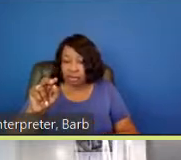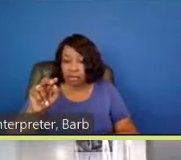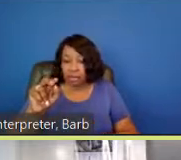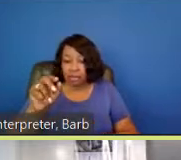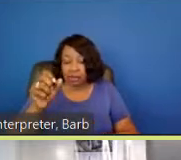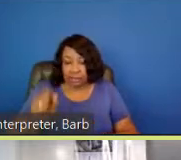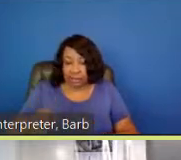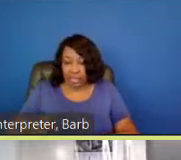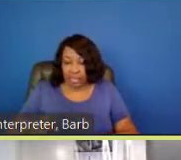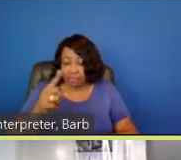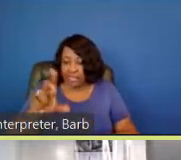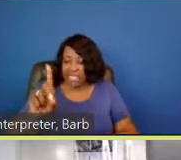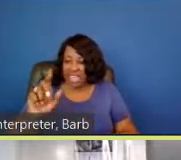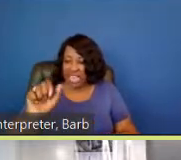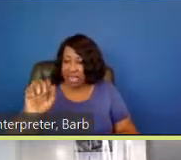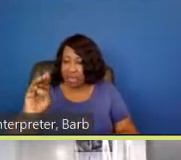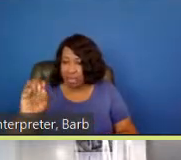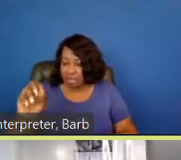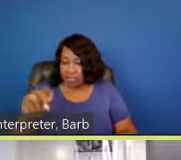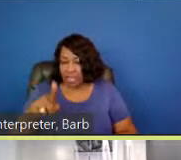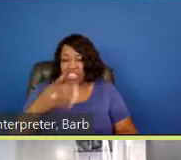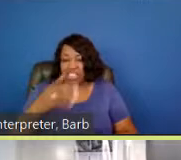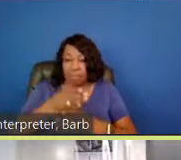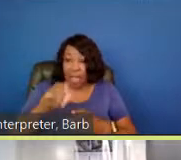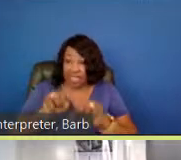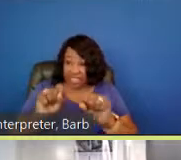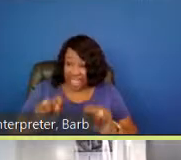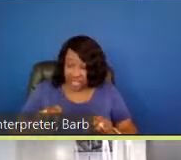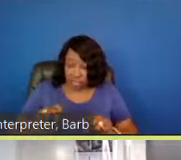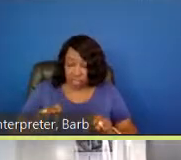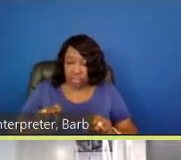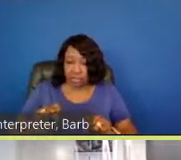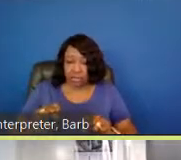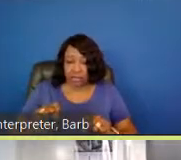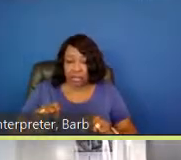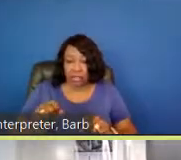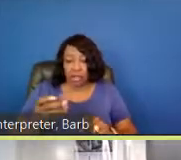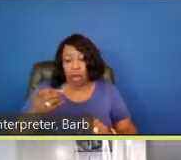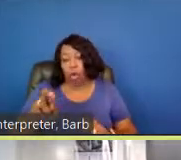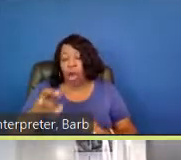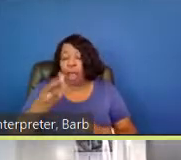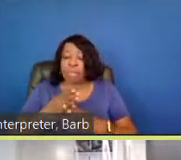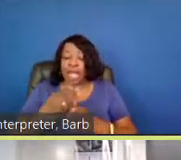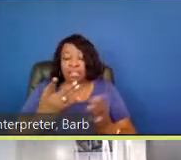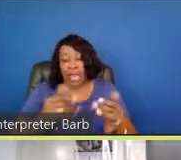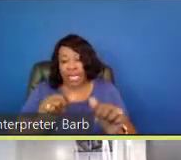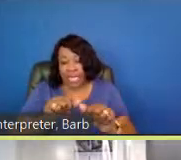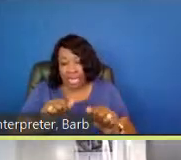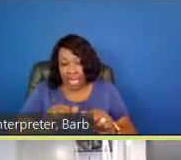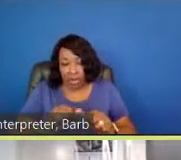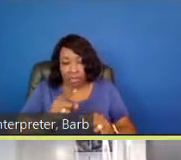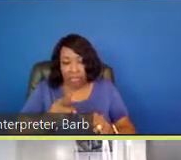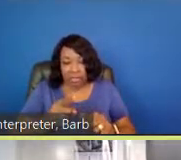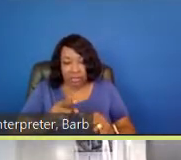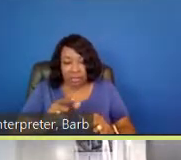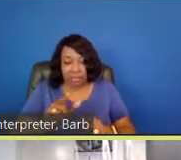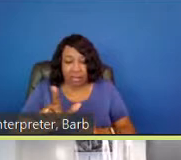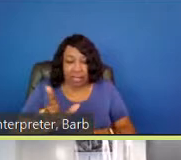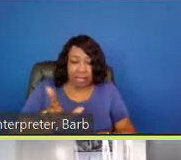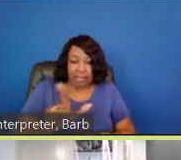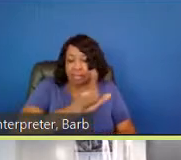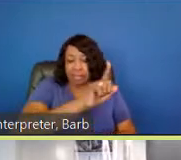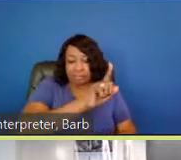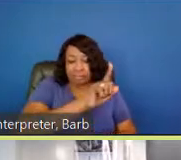for Damon. So there's a bus station or a bus waiting area there that's to the far left of the